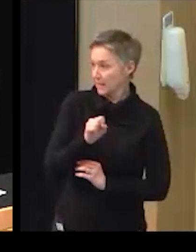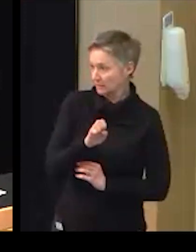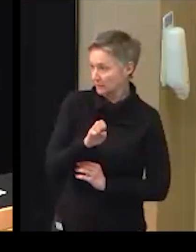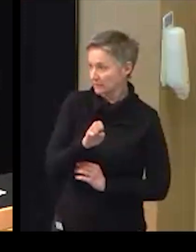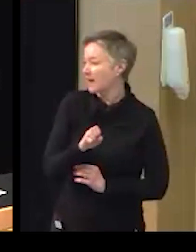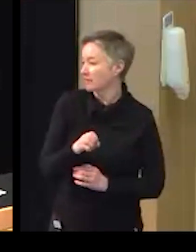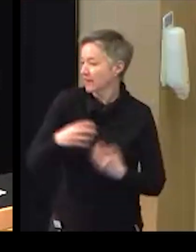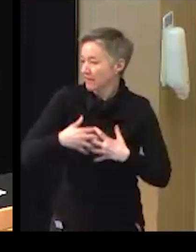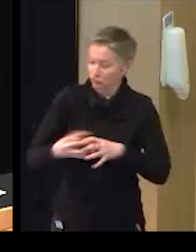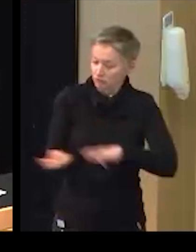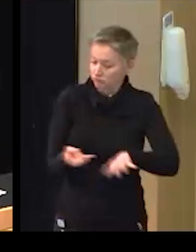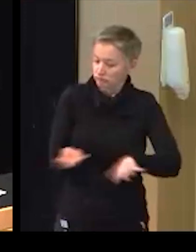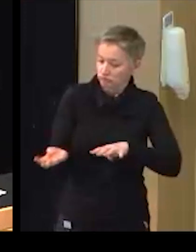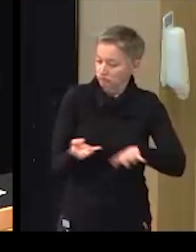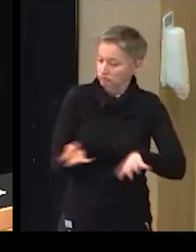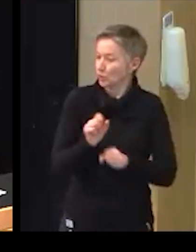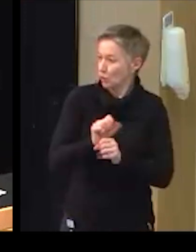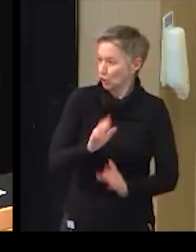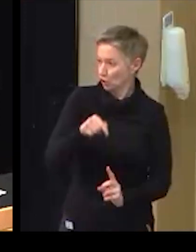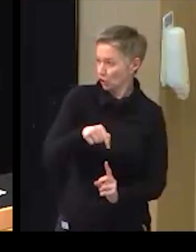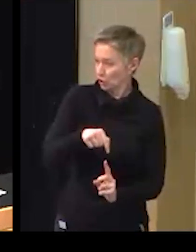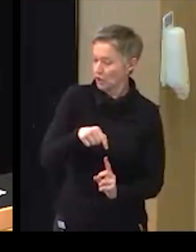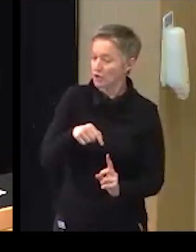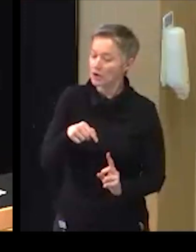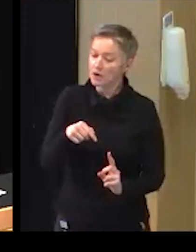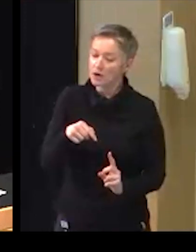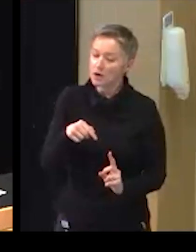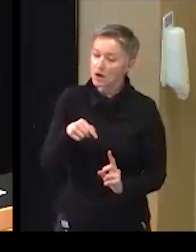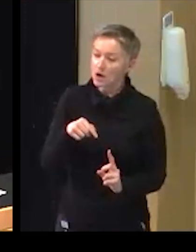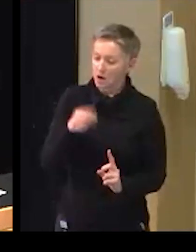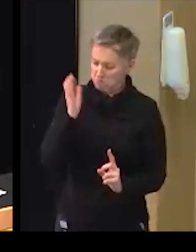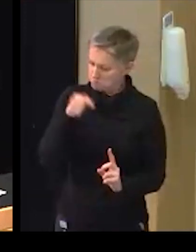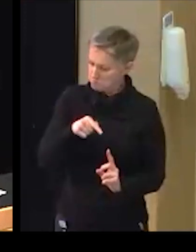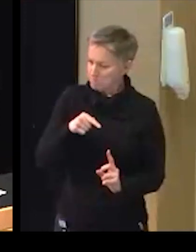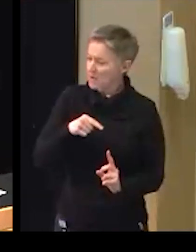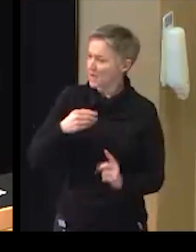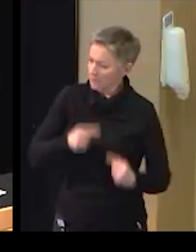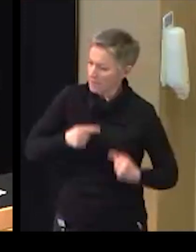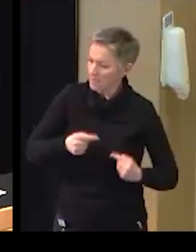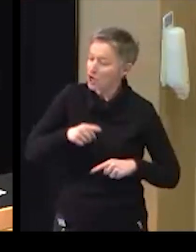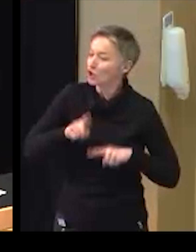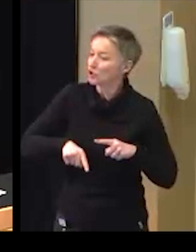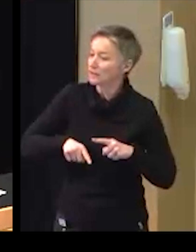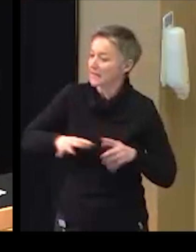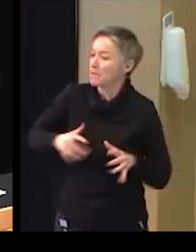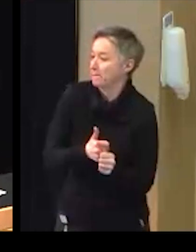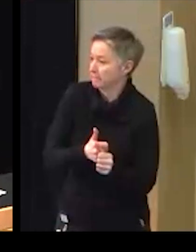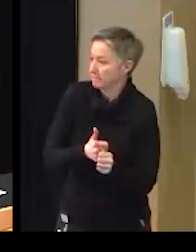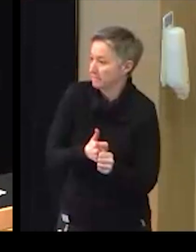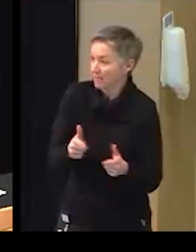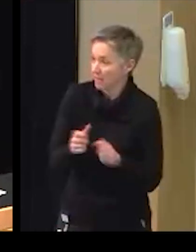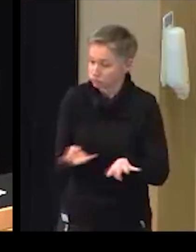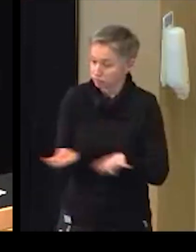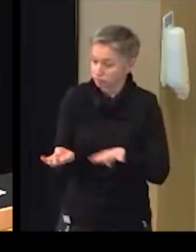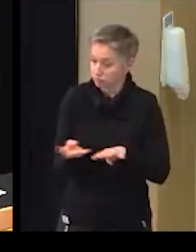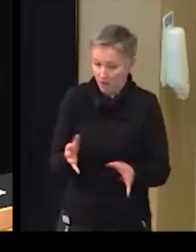assembly line worker who was apparently experiencing difficulty in keeping up with the pace of